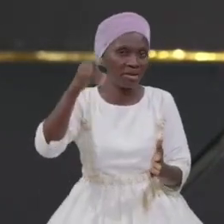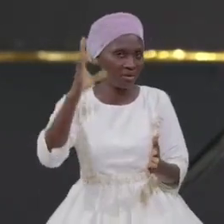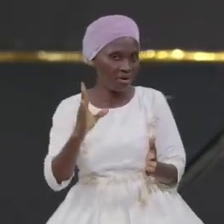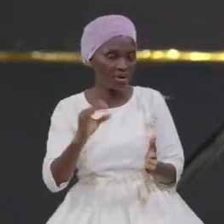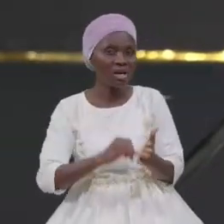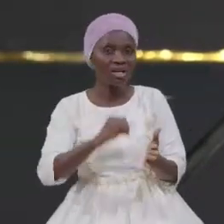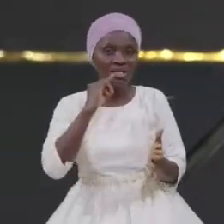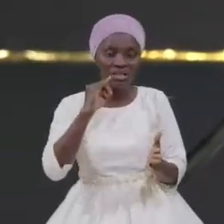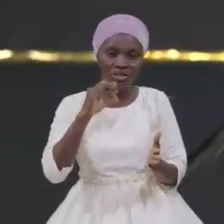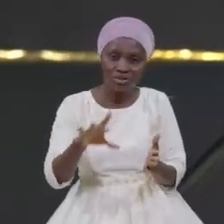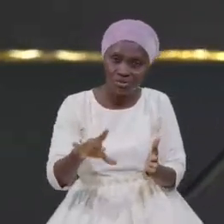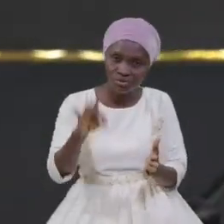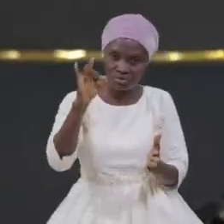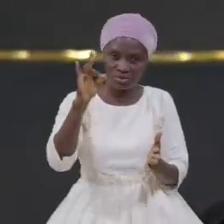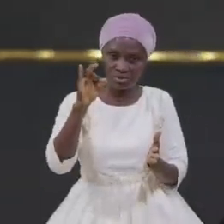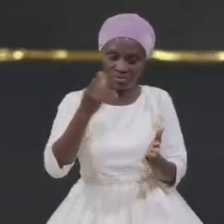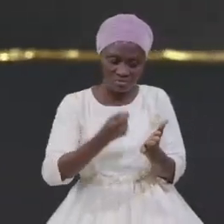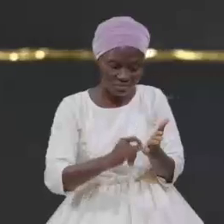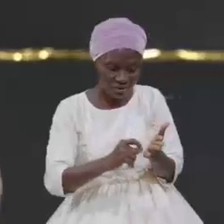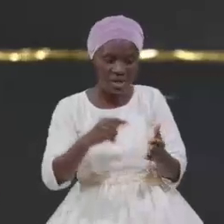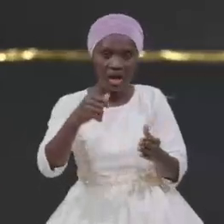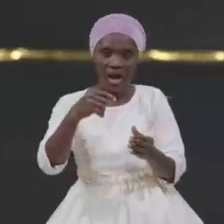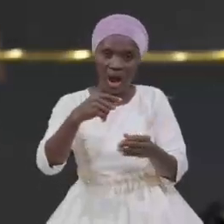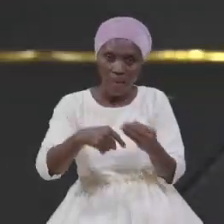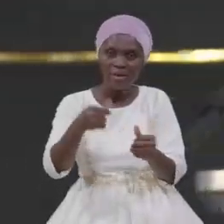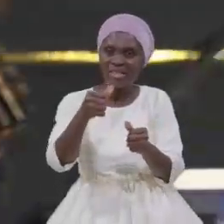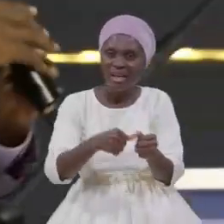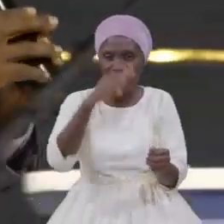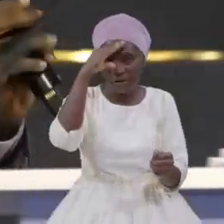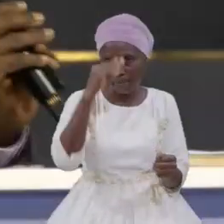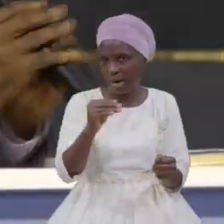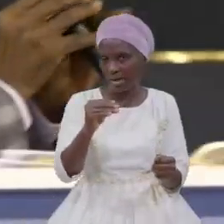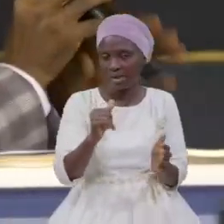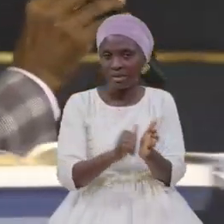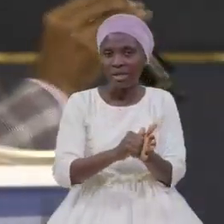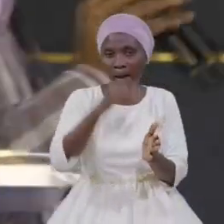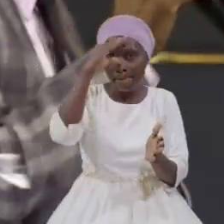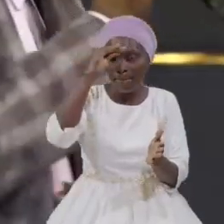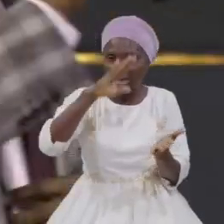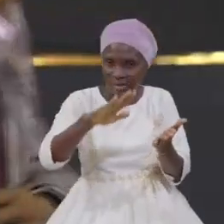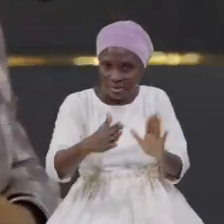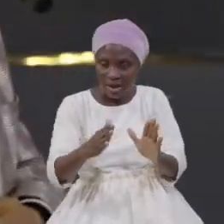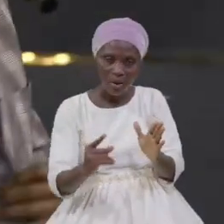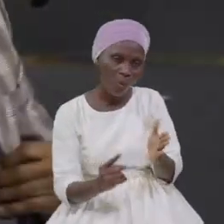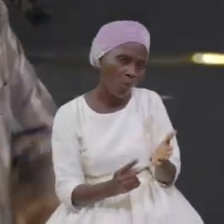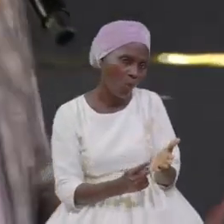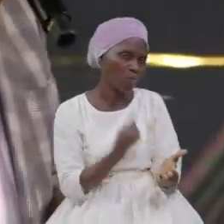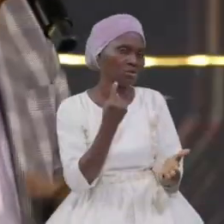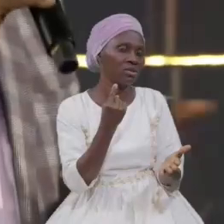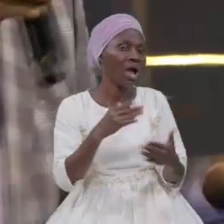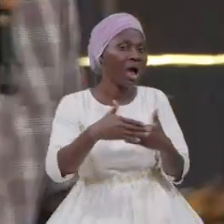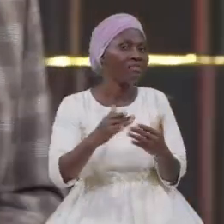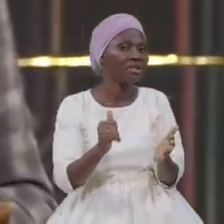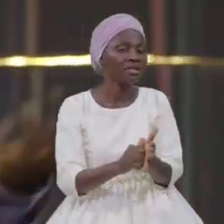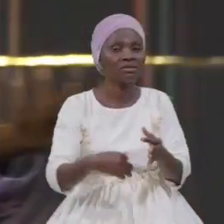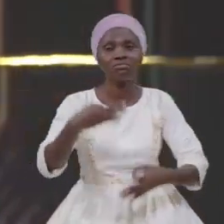everybody, is appointed unto man once to die. After this, the judgment. And the